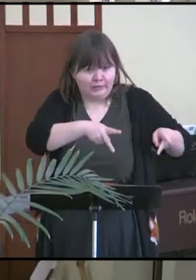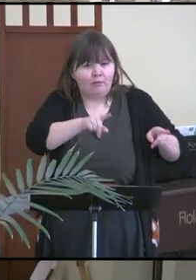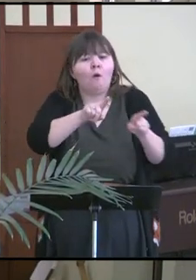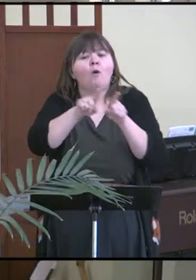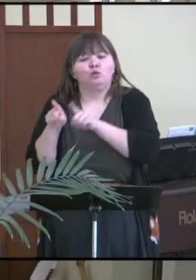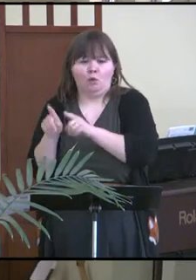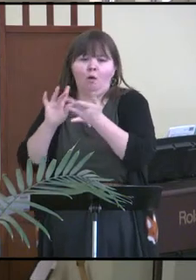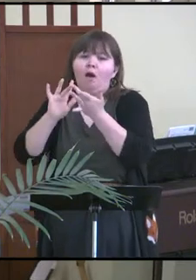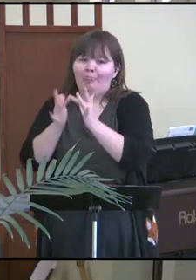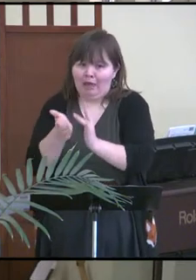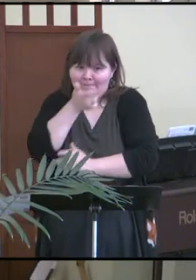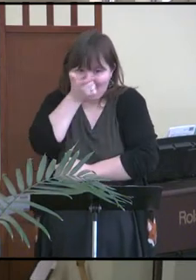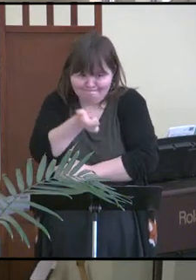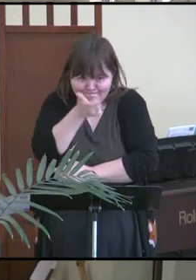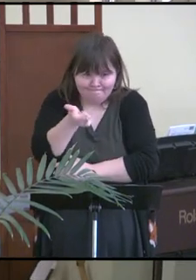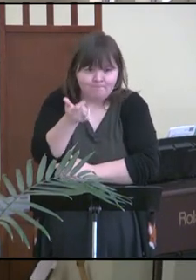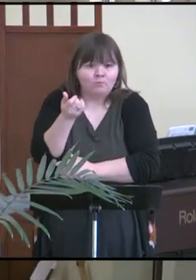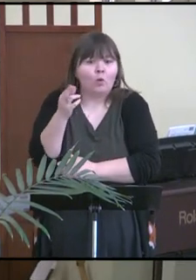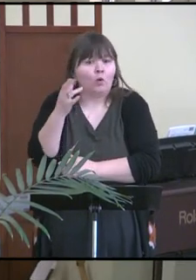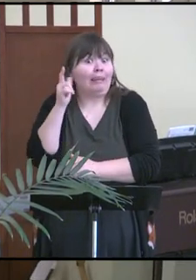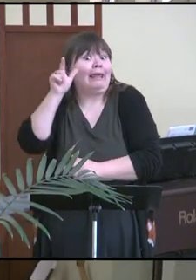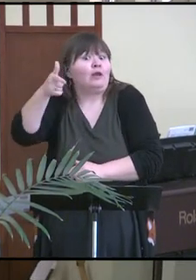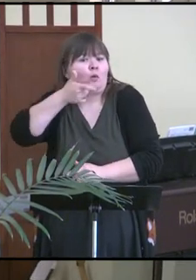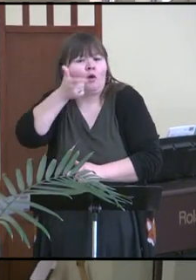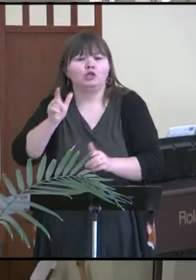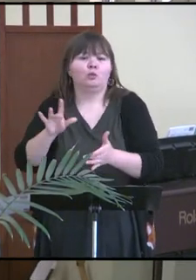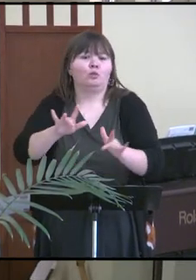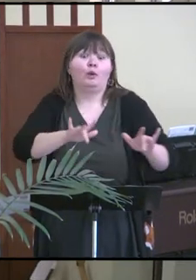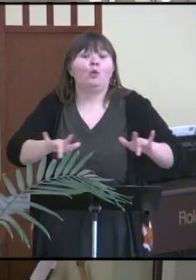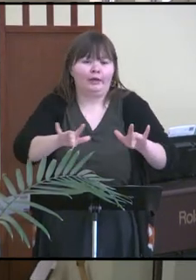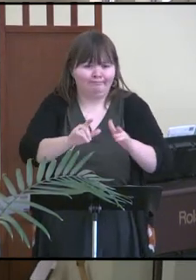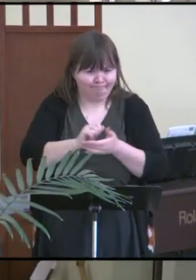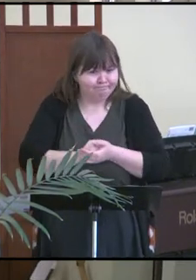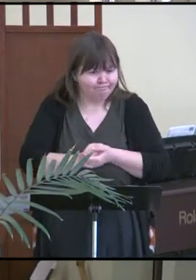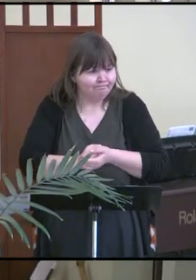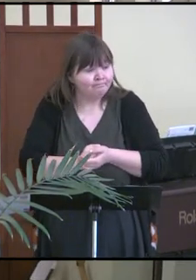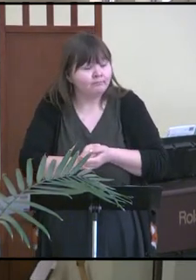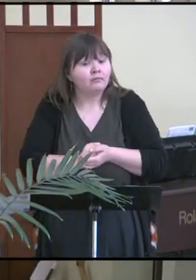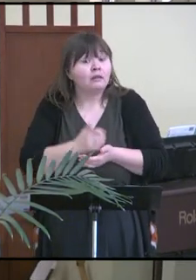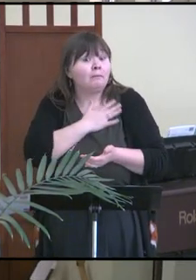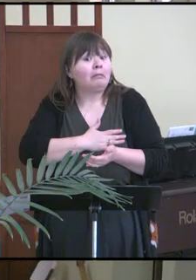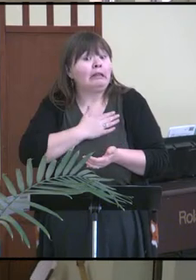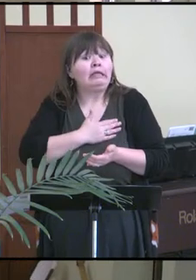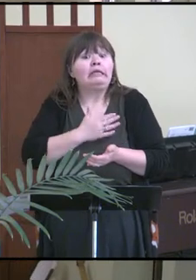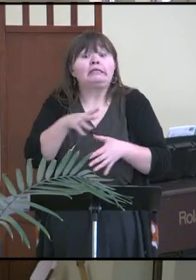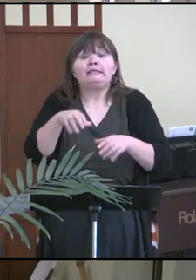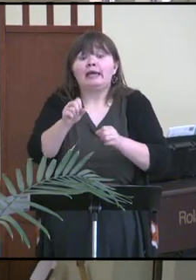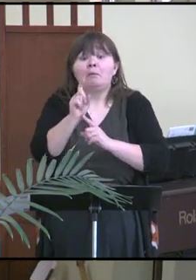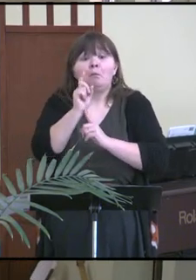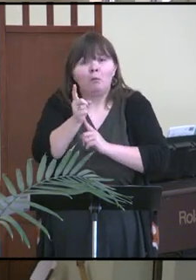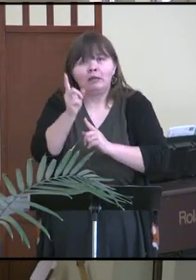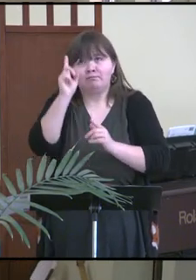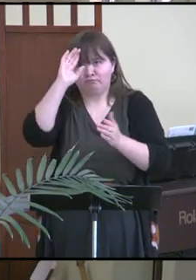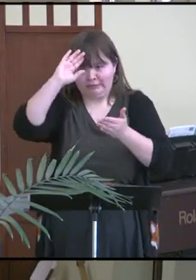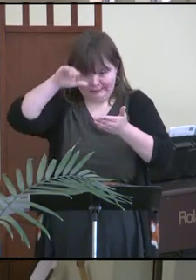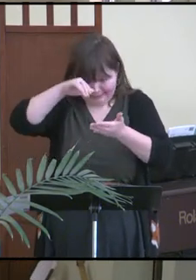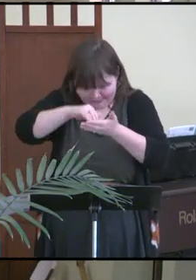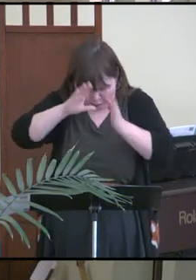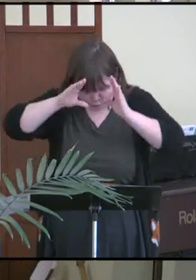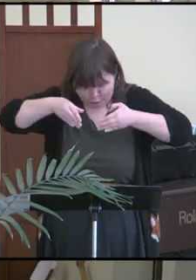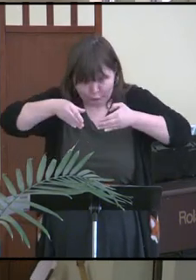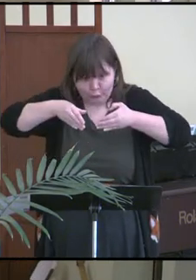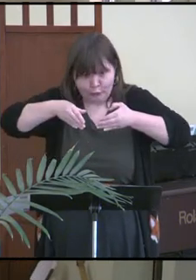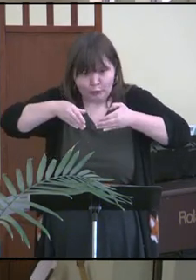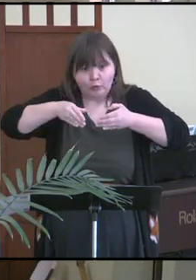and online, or if you're watching our recording later. Please take a few moments now to center yourself in